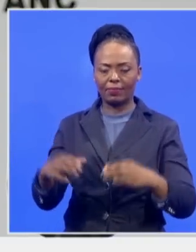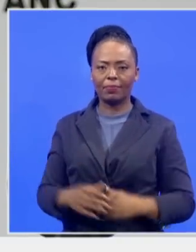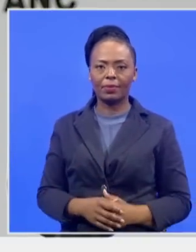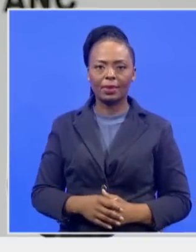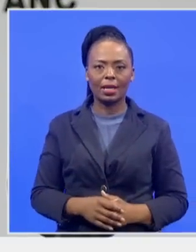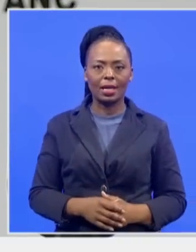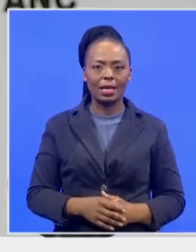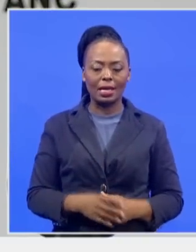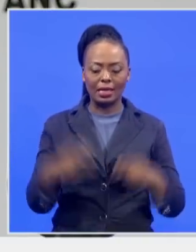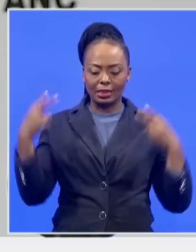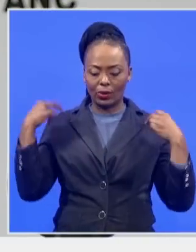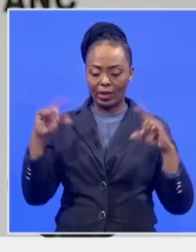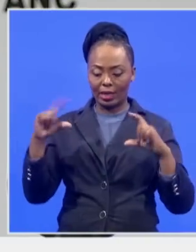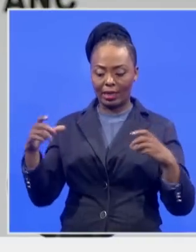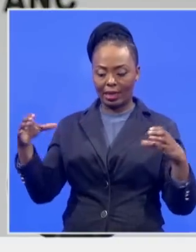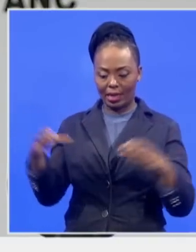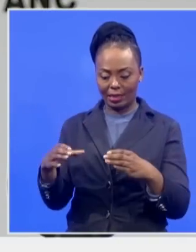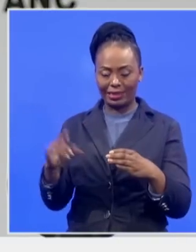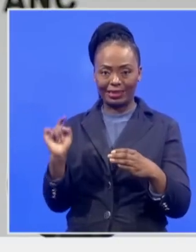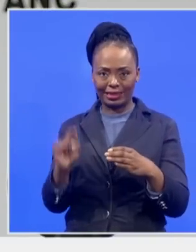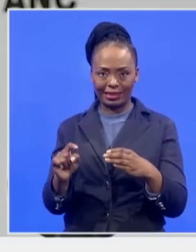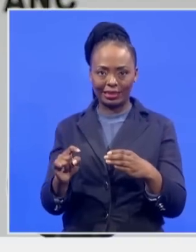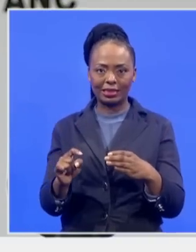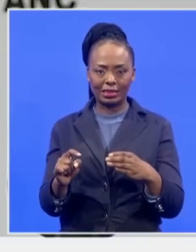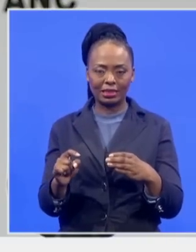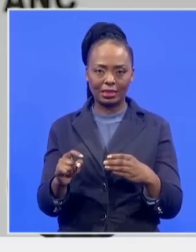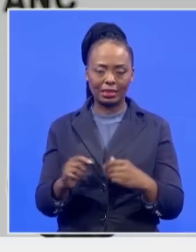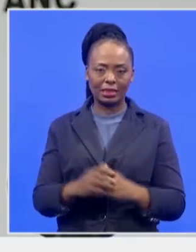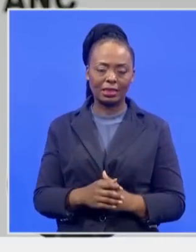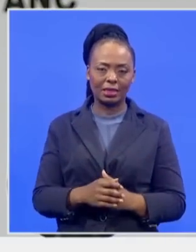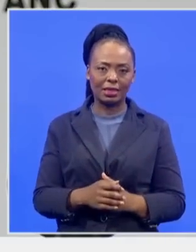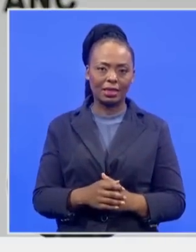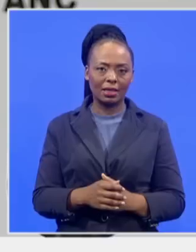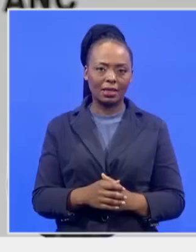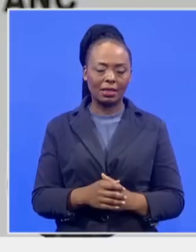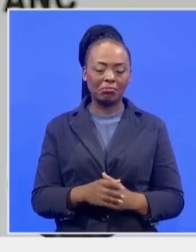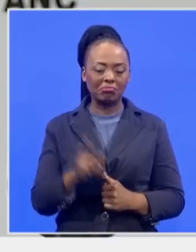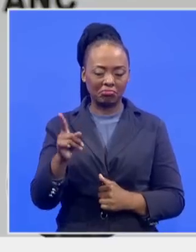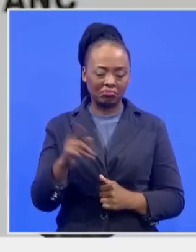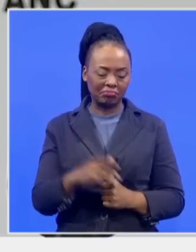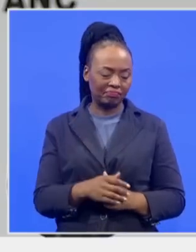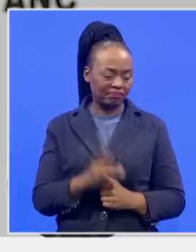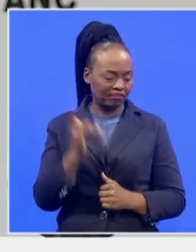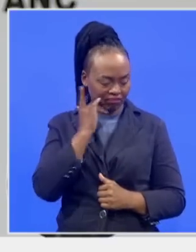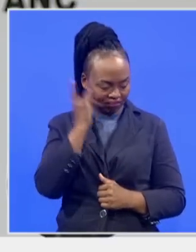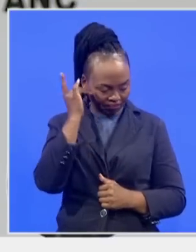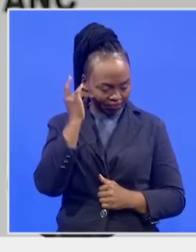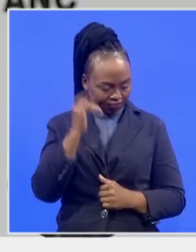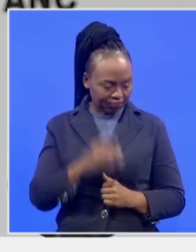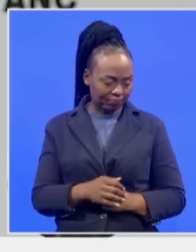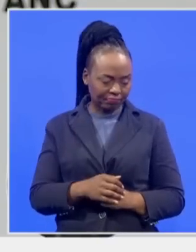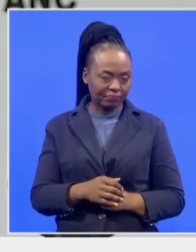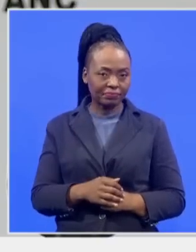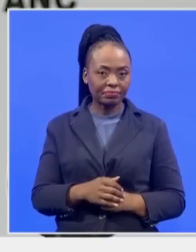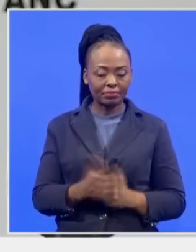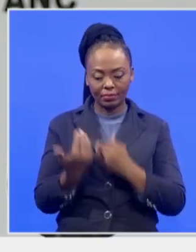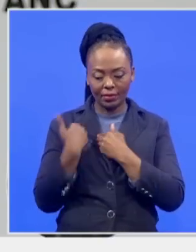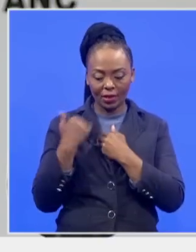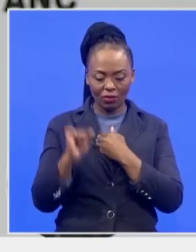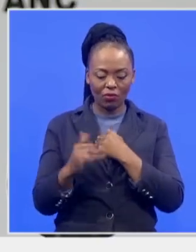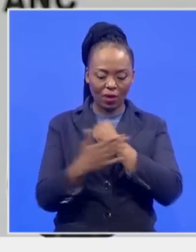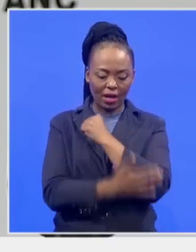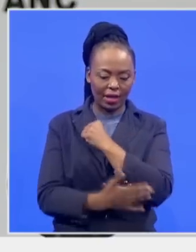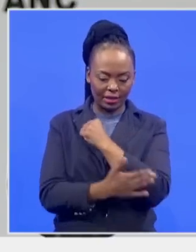The security cluster matter is an embarrassment for the security of the country. That